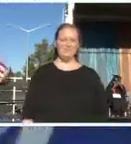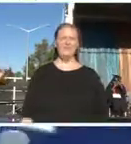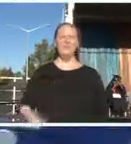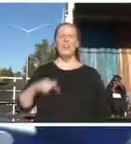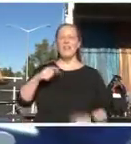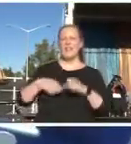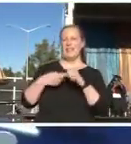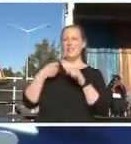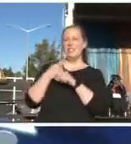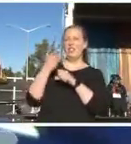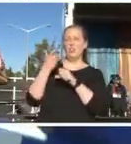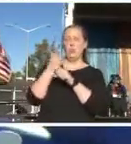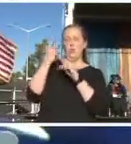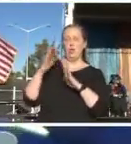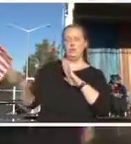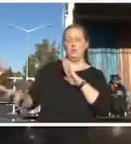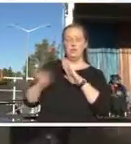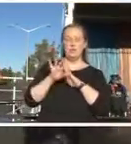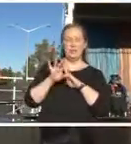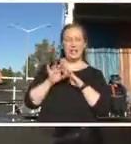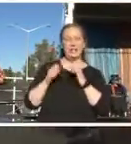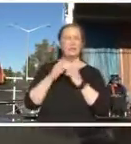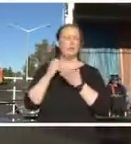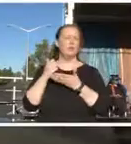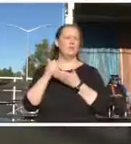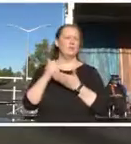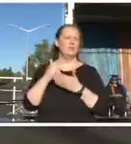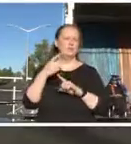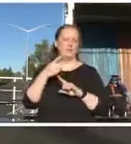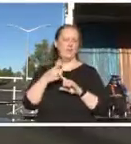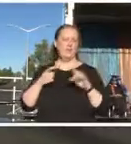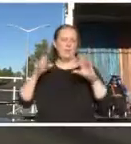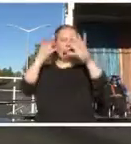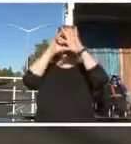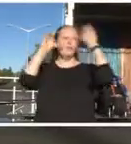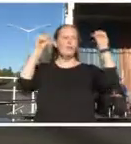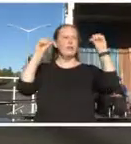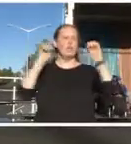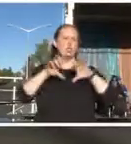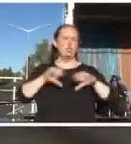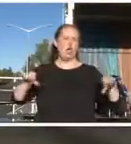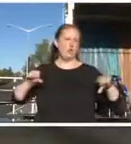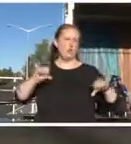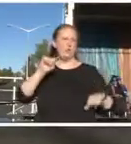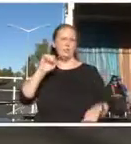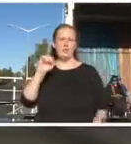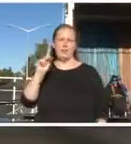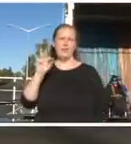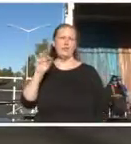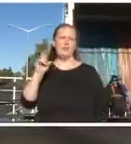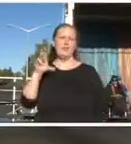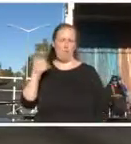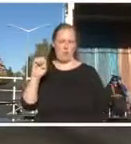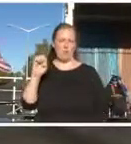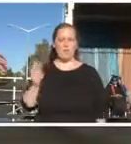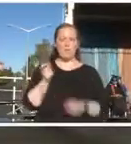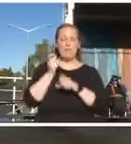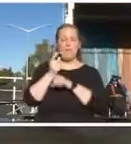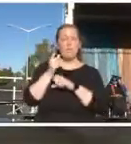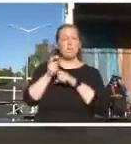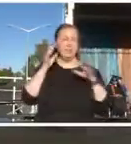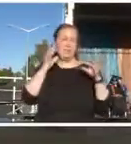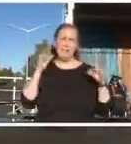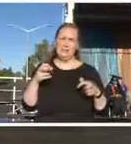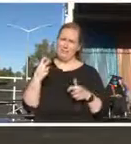This year's recipient was selected with the assistance of the Presidential Scholarship Task Force. Every year the decision